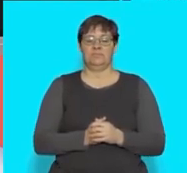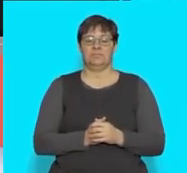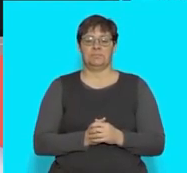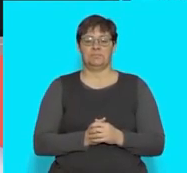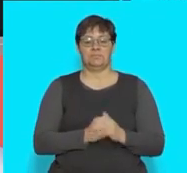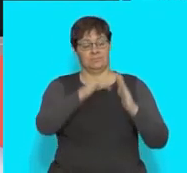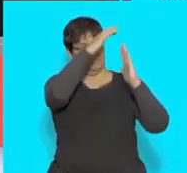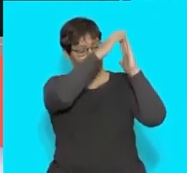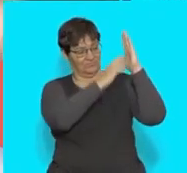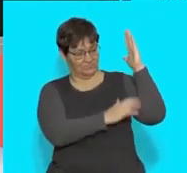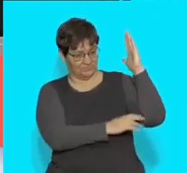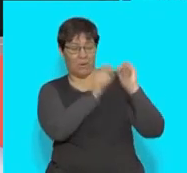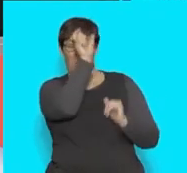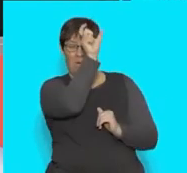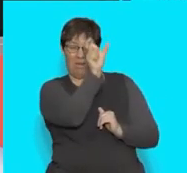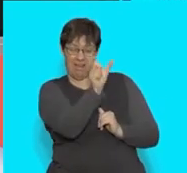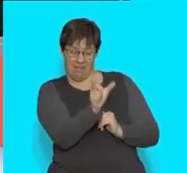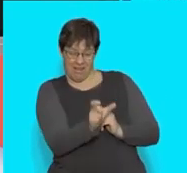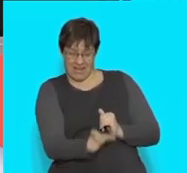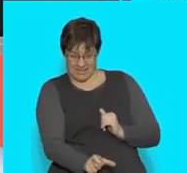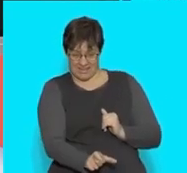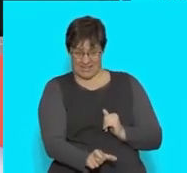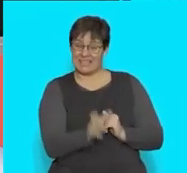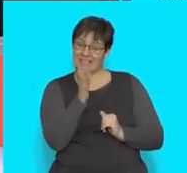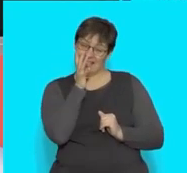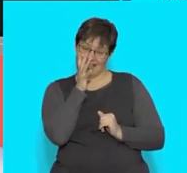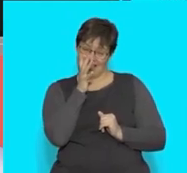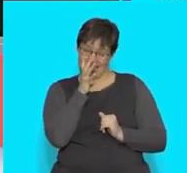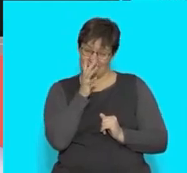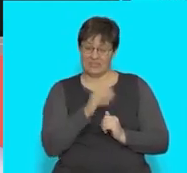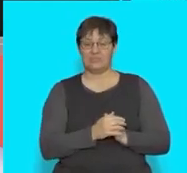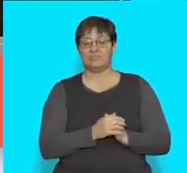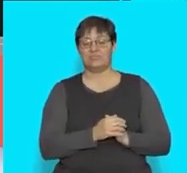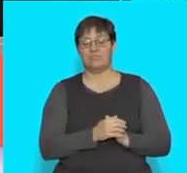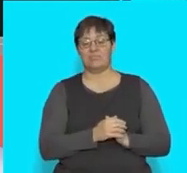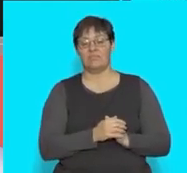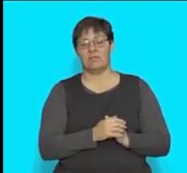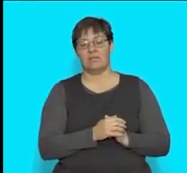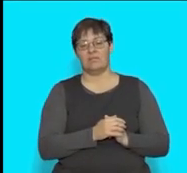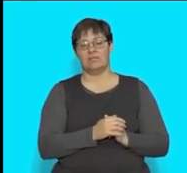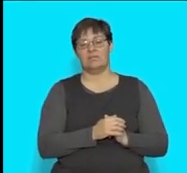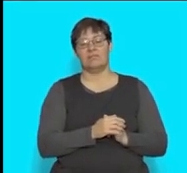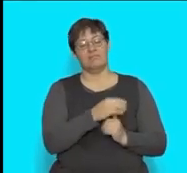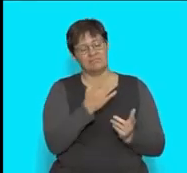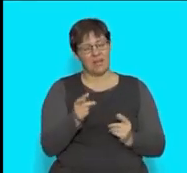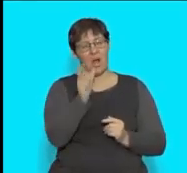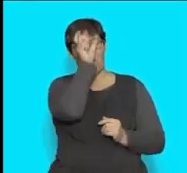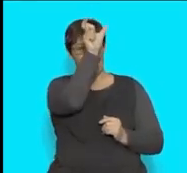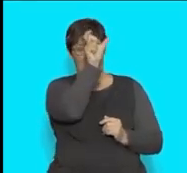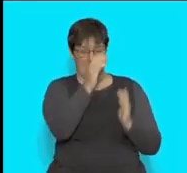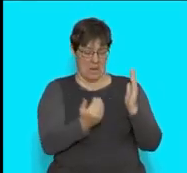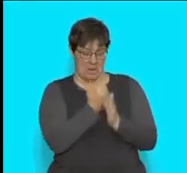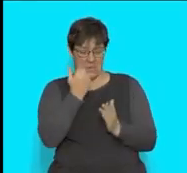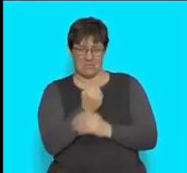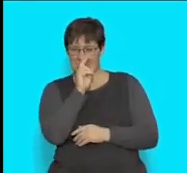Okay, the next segment that we're going to look at has got quite a lot of terminology, quite a few new words. I think, as you